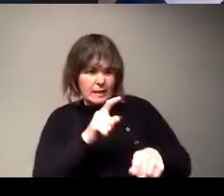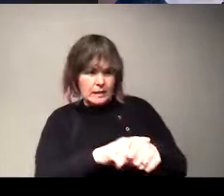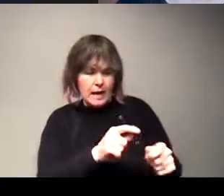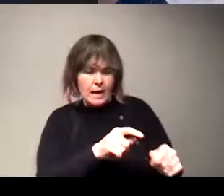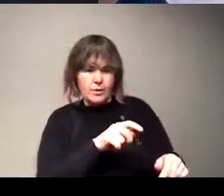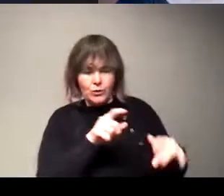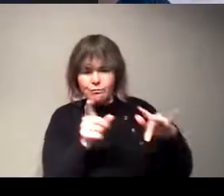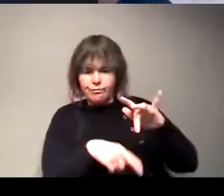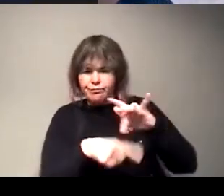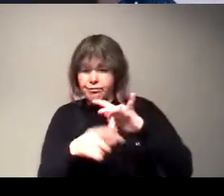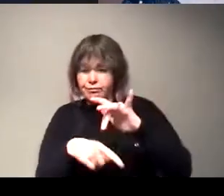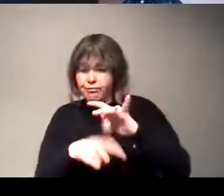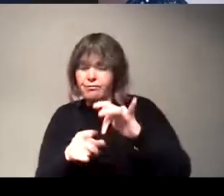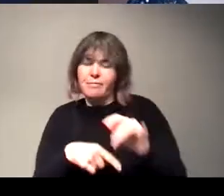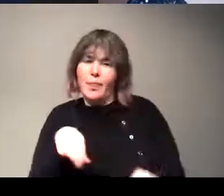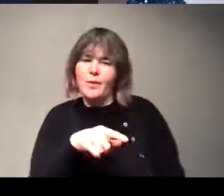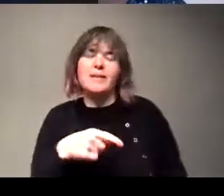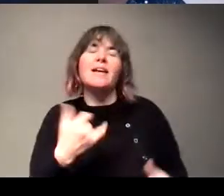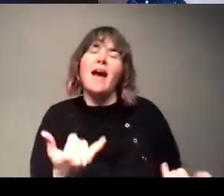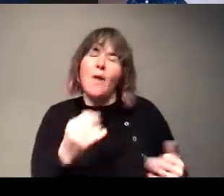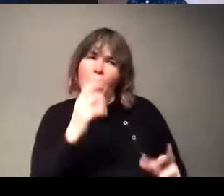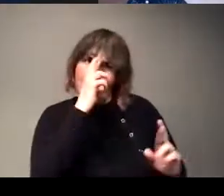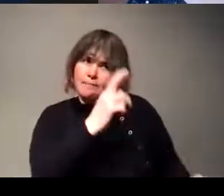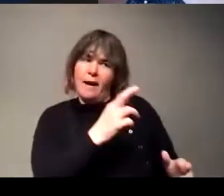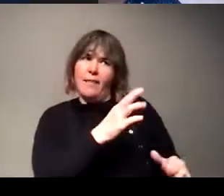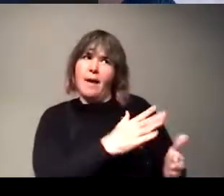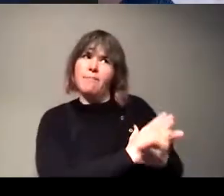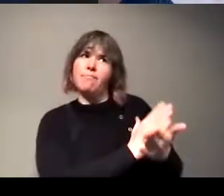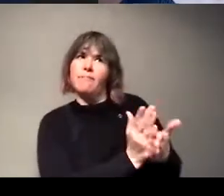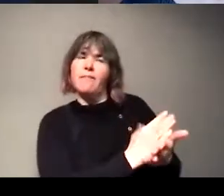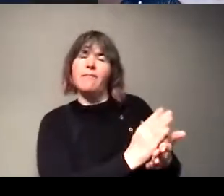past those scenes, unfortunately. I now have great respect for them as an adult.